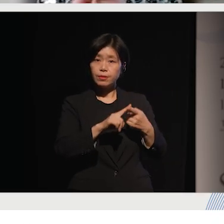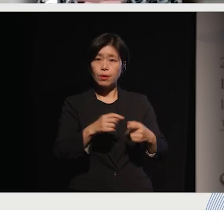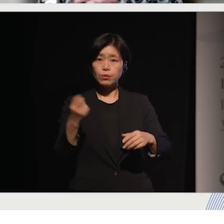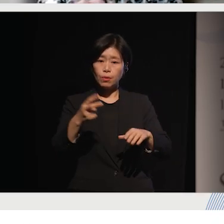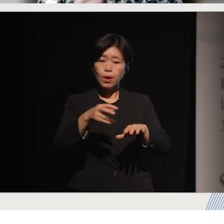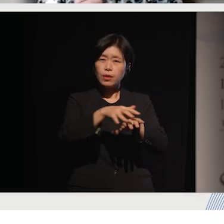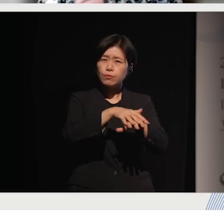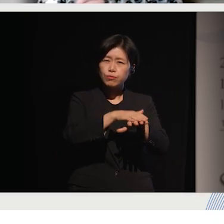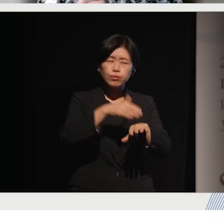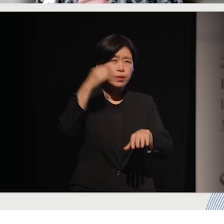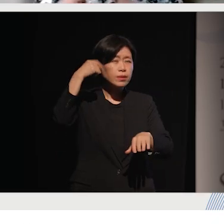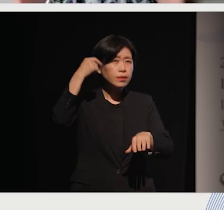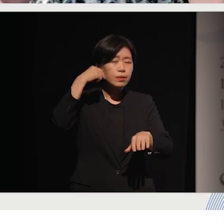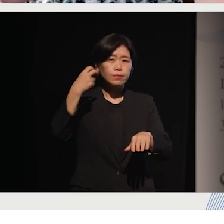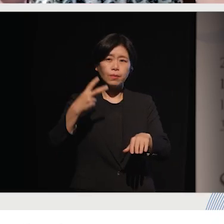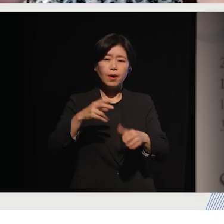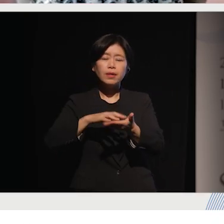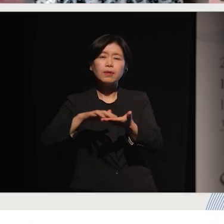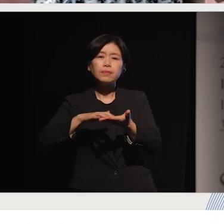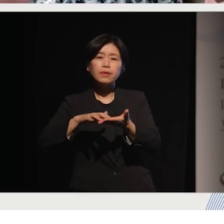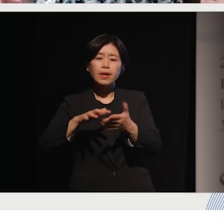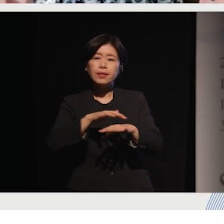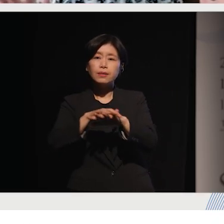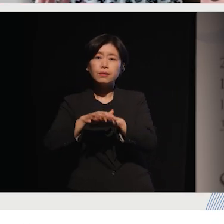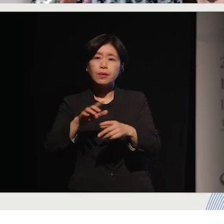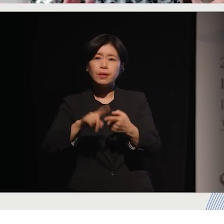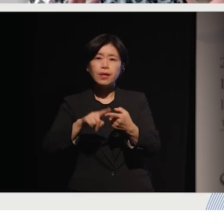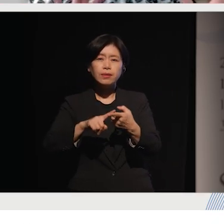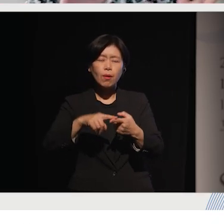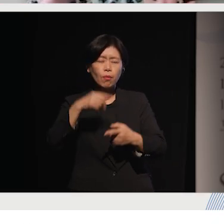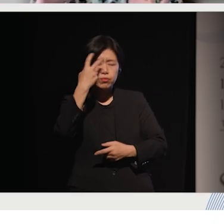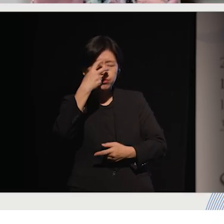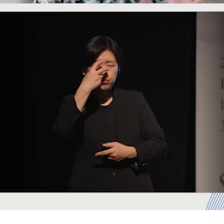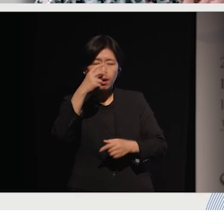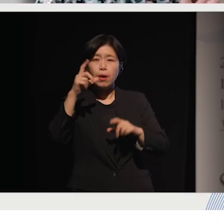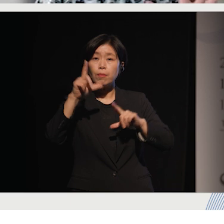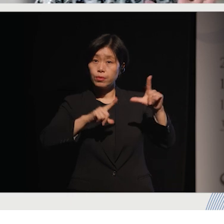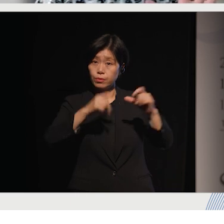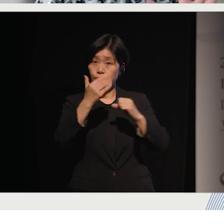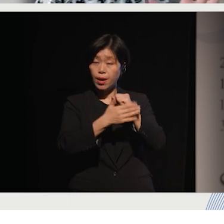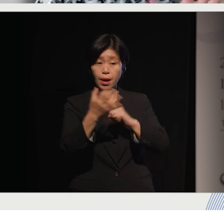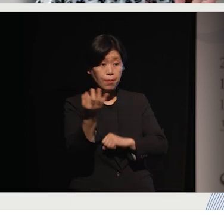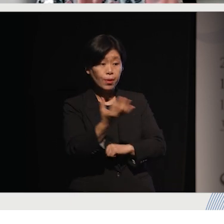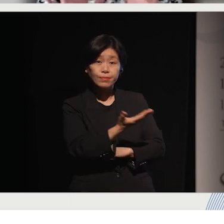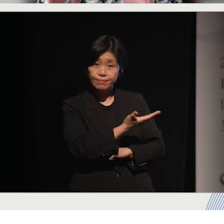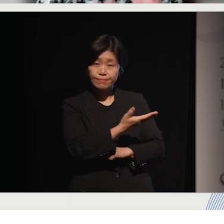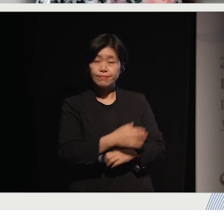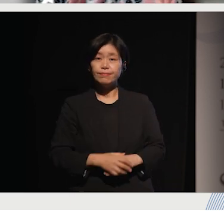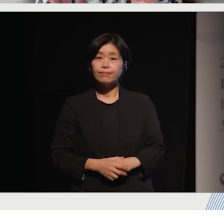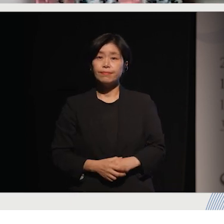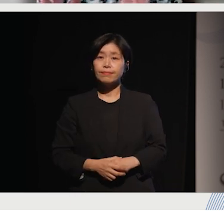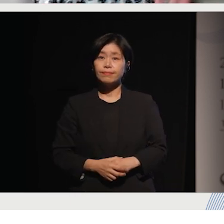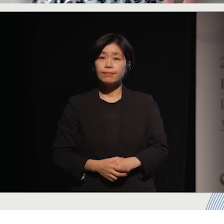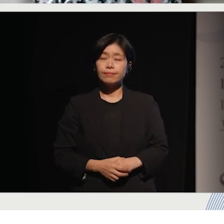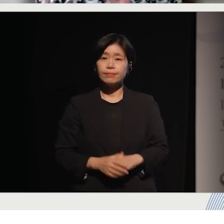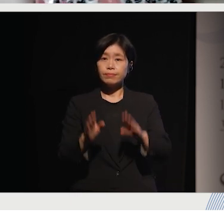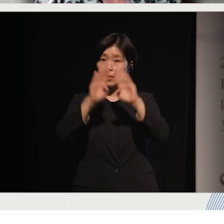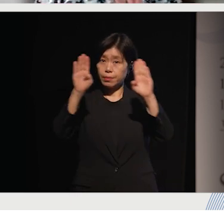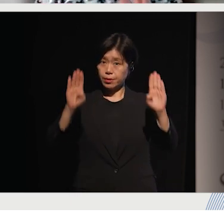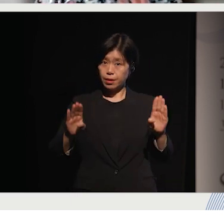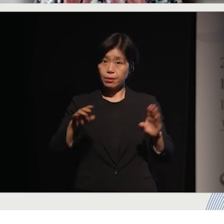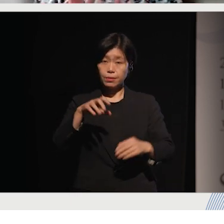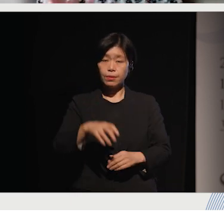goes alongside a digital interactive where it's a photography show, and the museum created